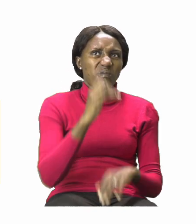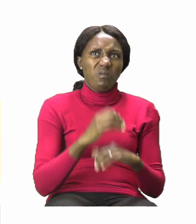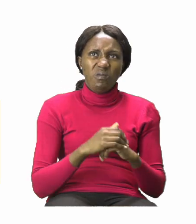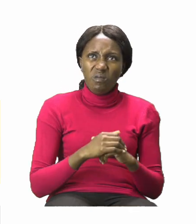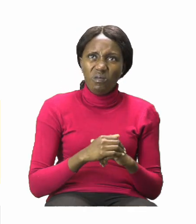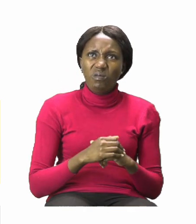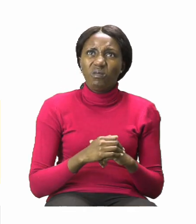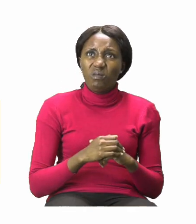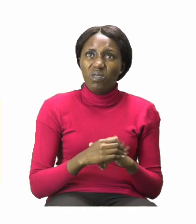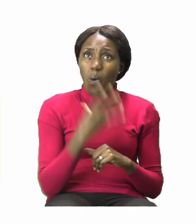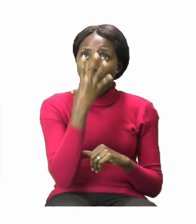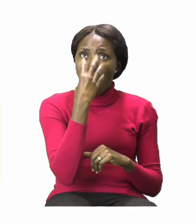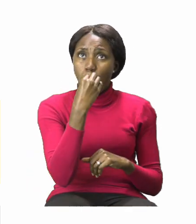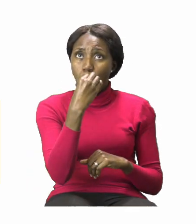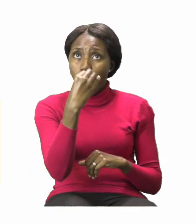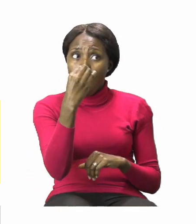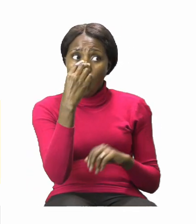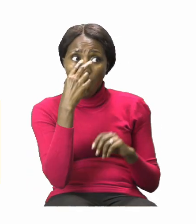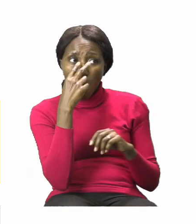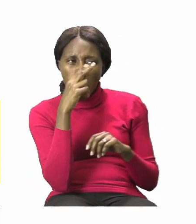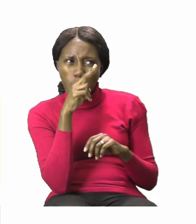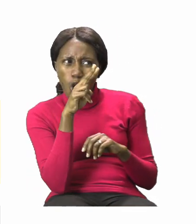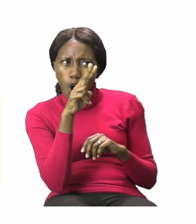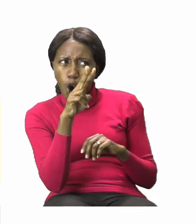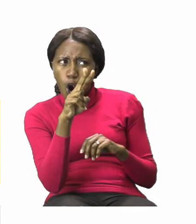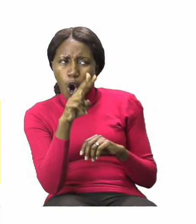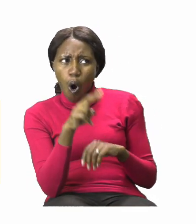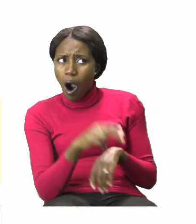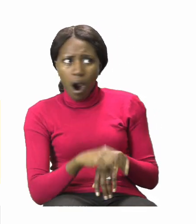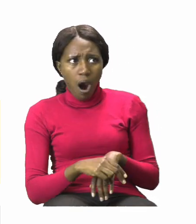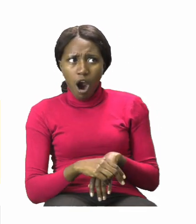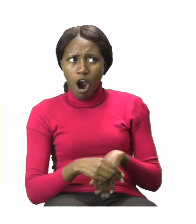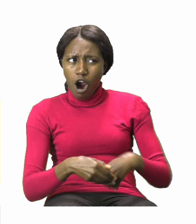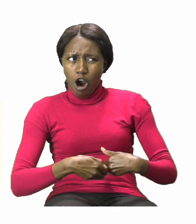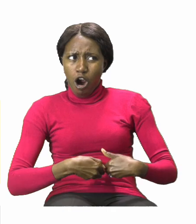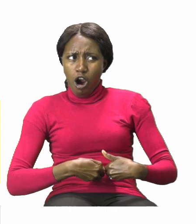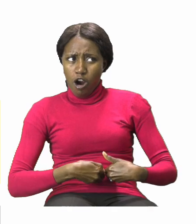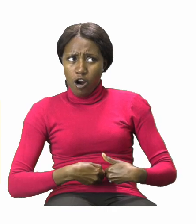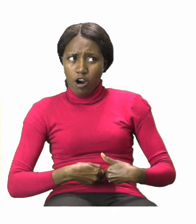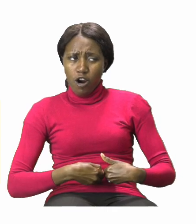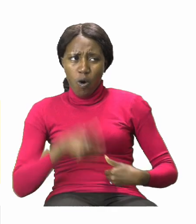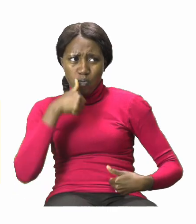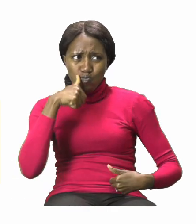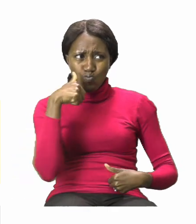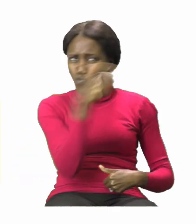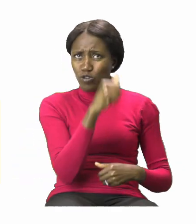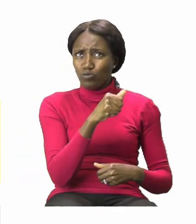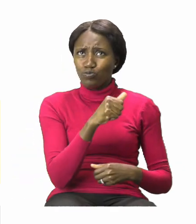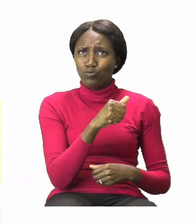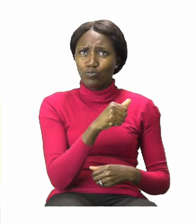the pigs looked delicious and decided that he was going to try and eat them.